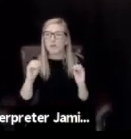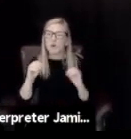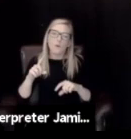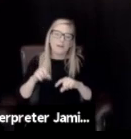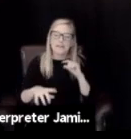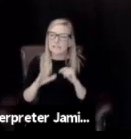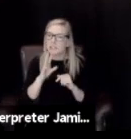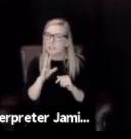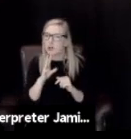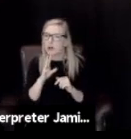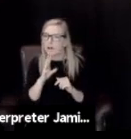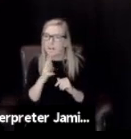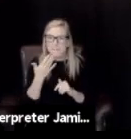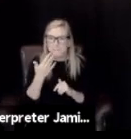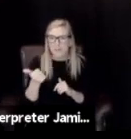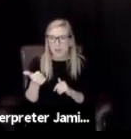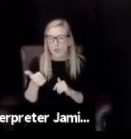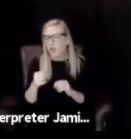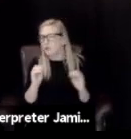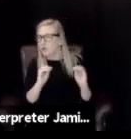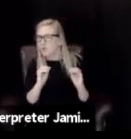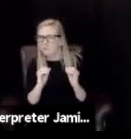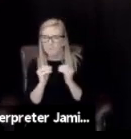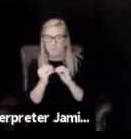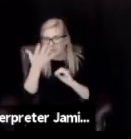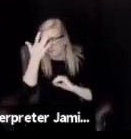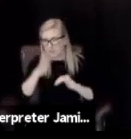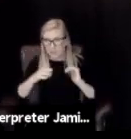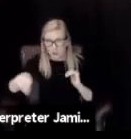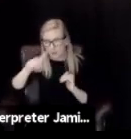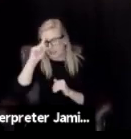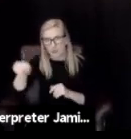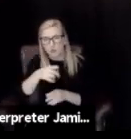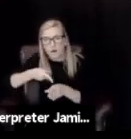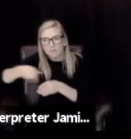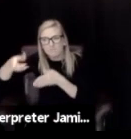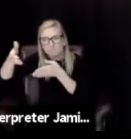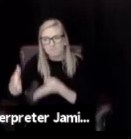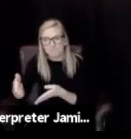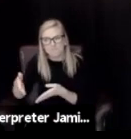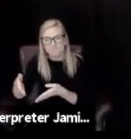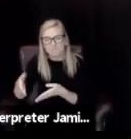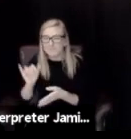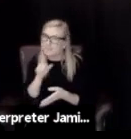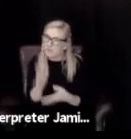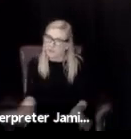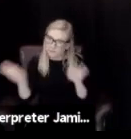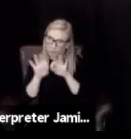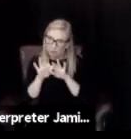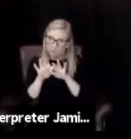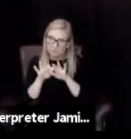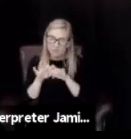outmove you, because you are the go-to expert. That is going to be critically important. It's also going to be important